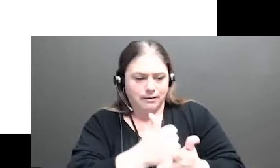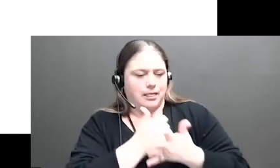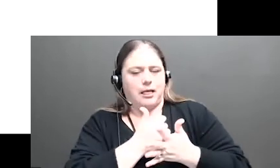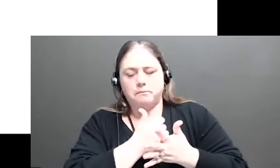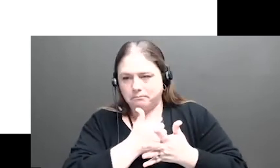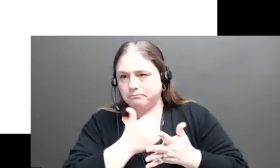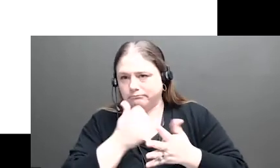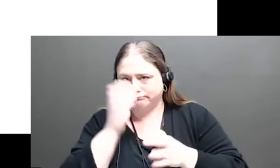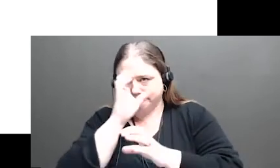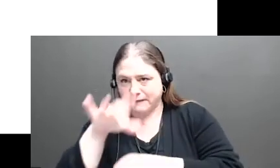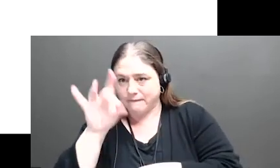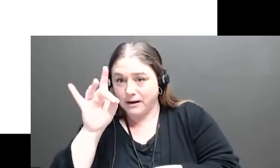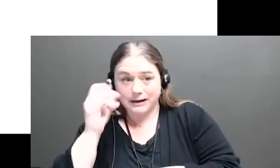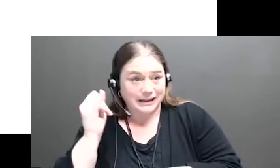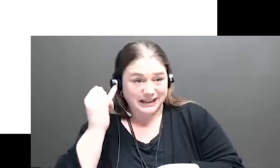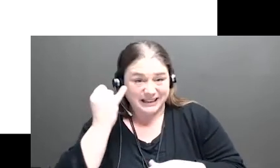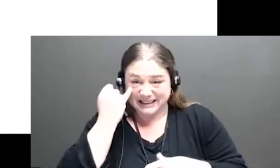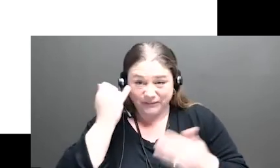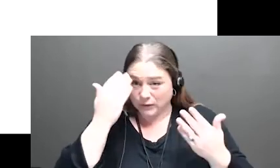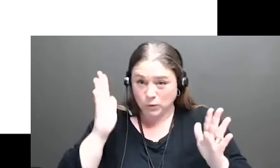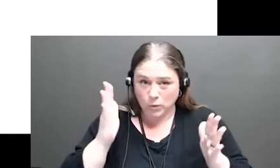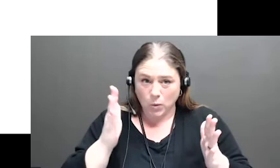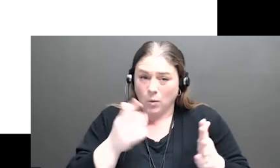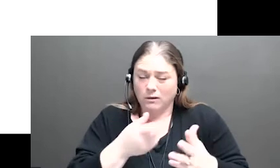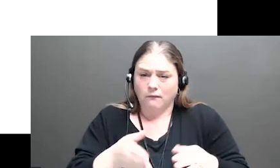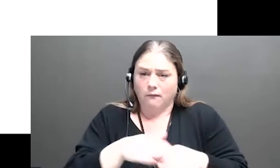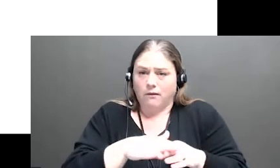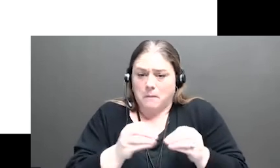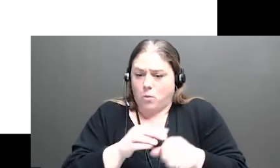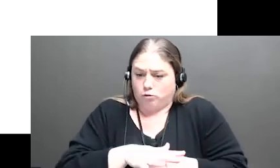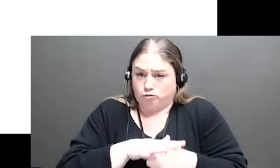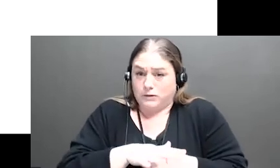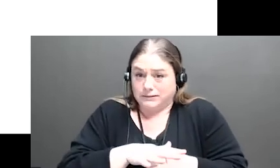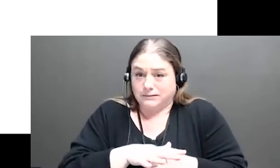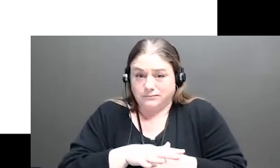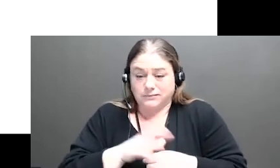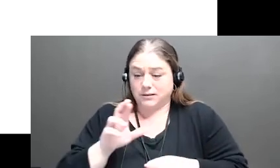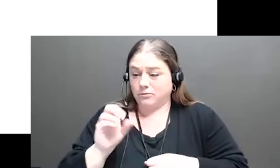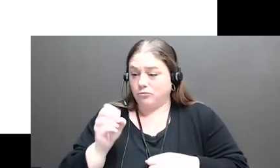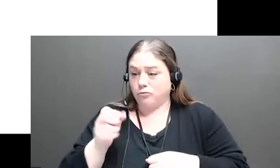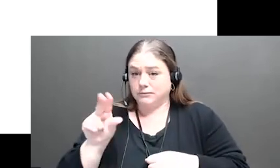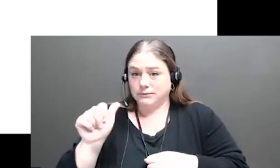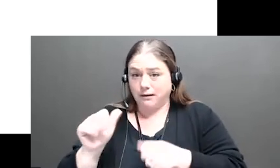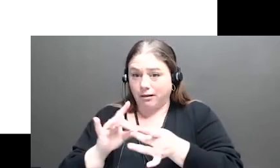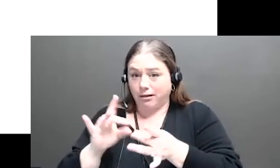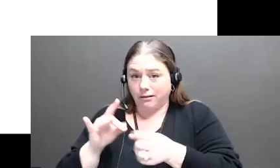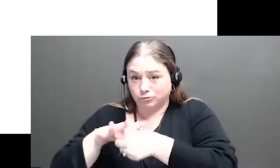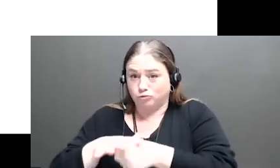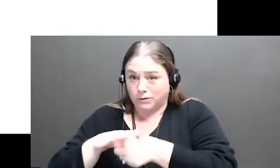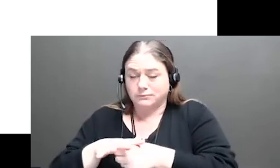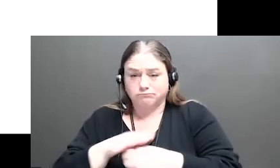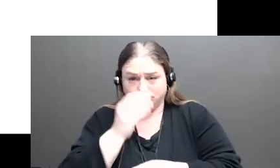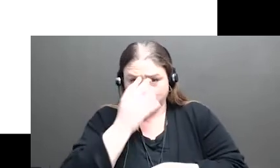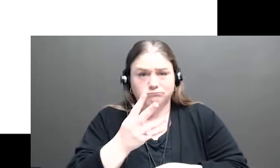stressful. And I want to, Roxana mentioned the stress, and that is definitely a real factor,